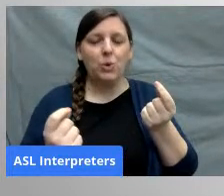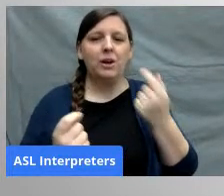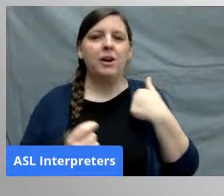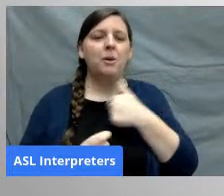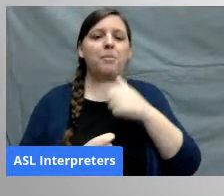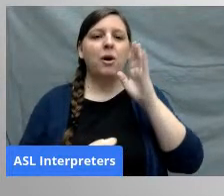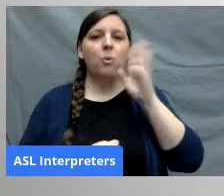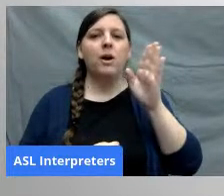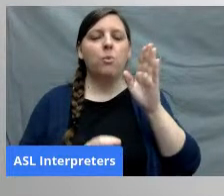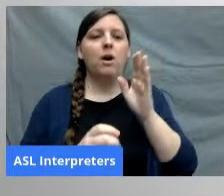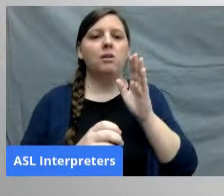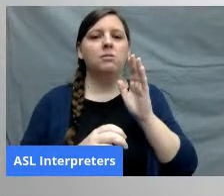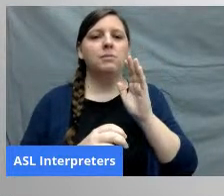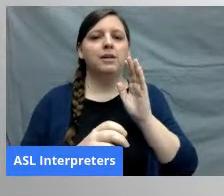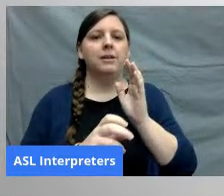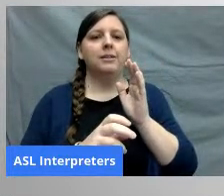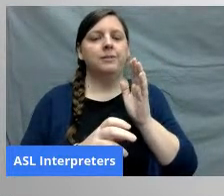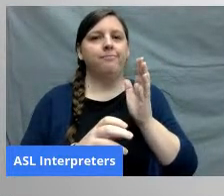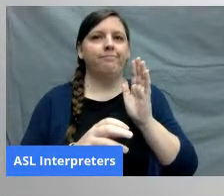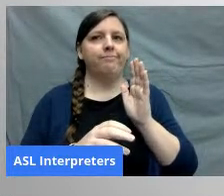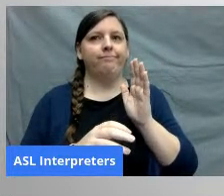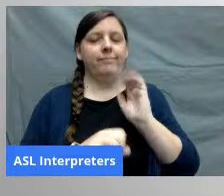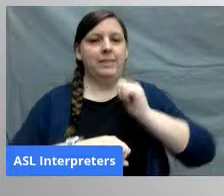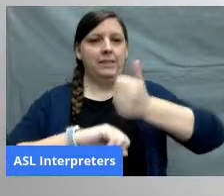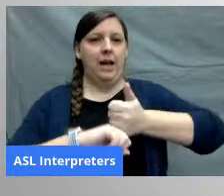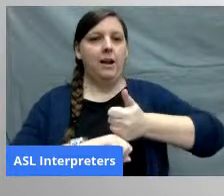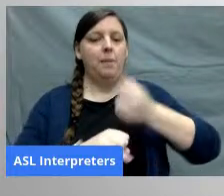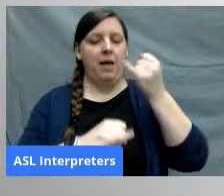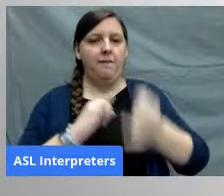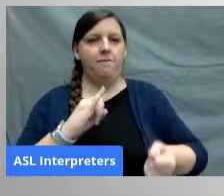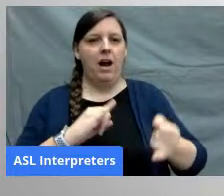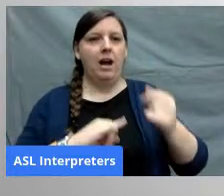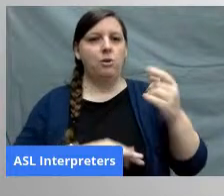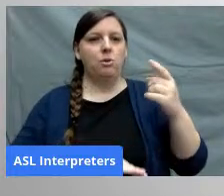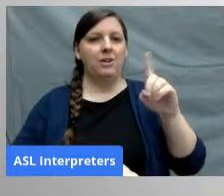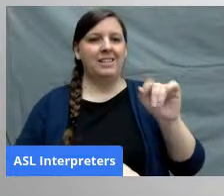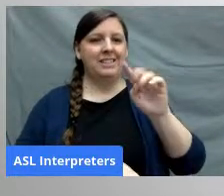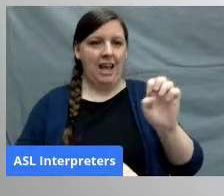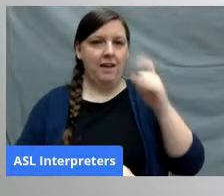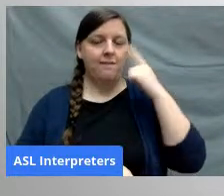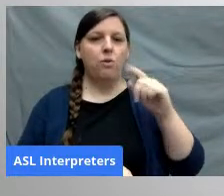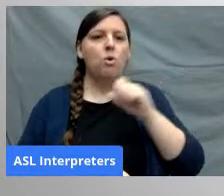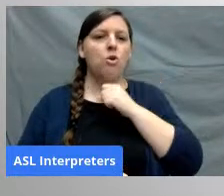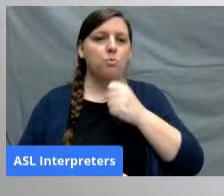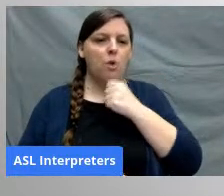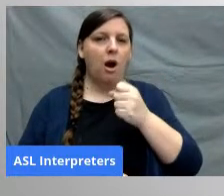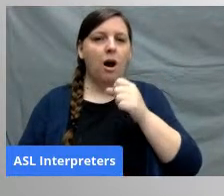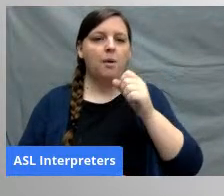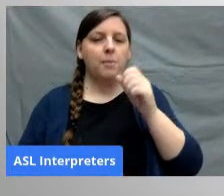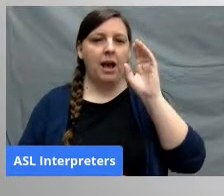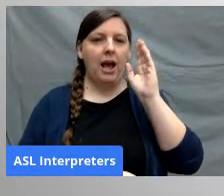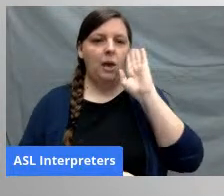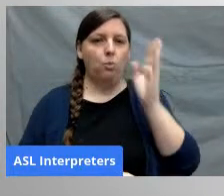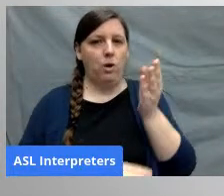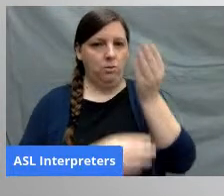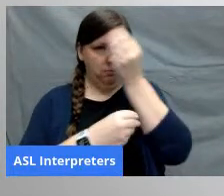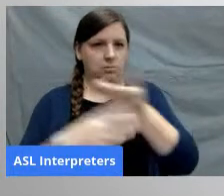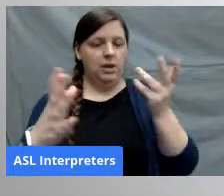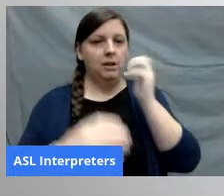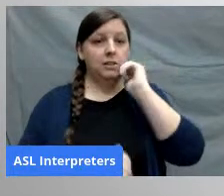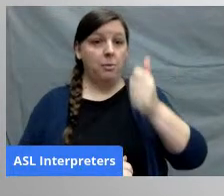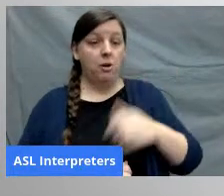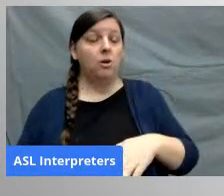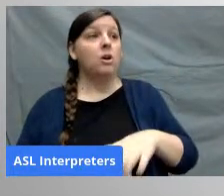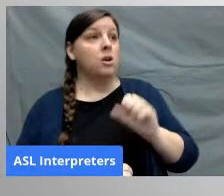we will have that information that will be shared with families tomorrow. So they will get to have some kind of senior experience then. That is